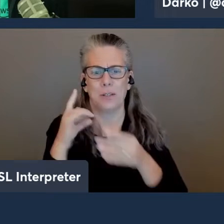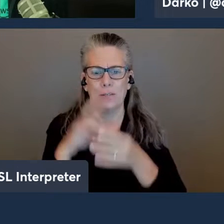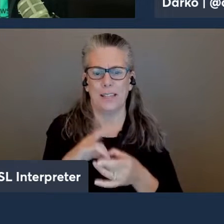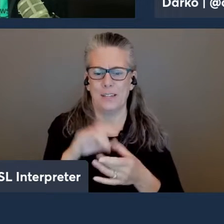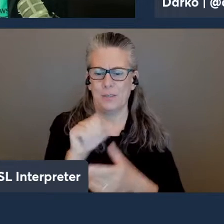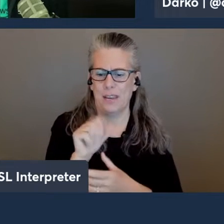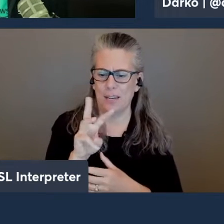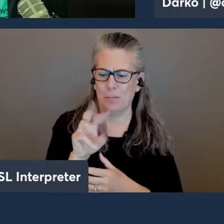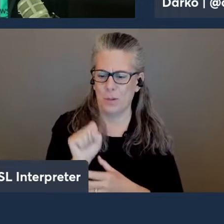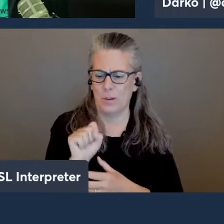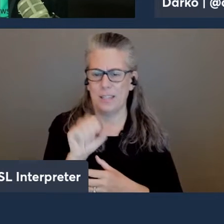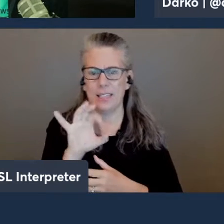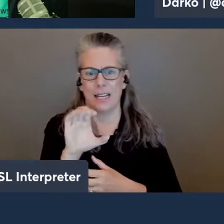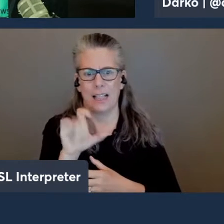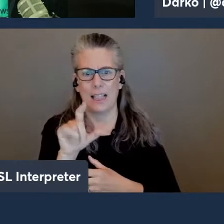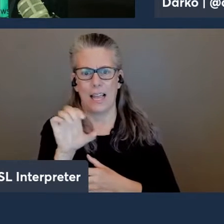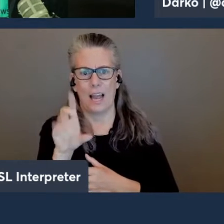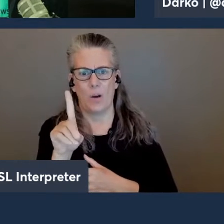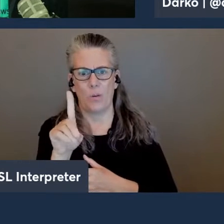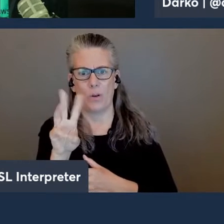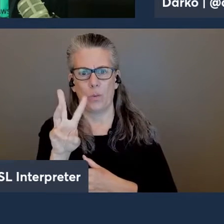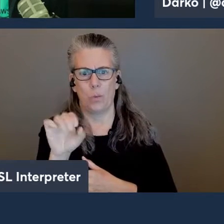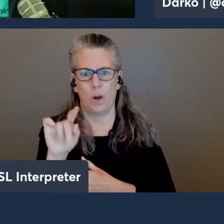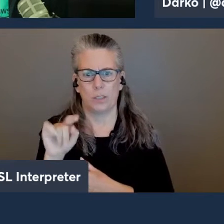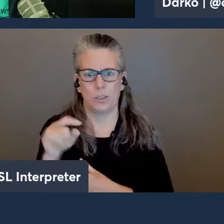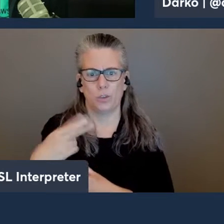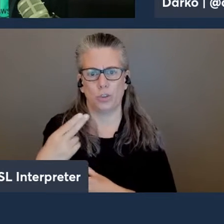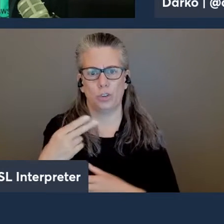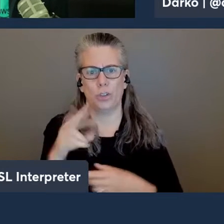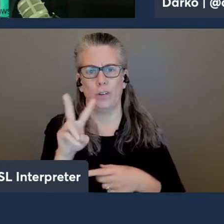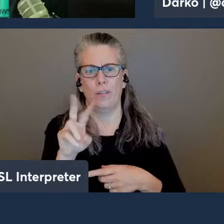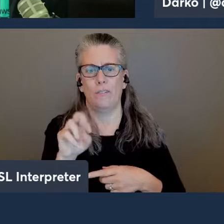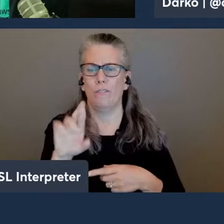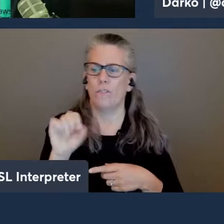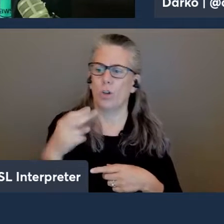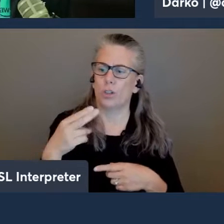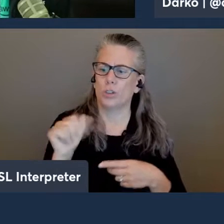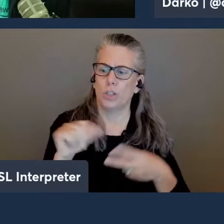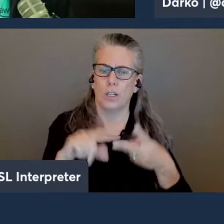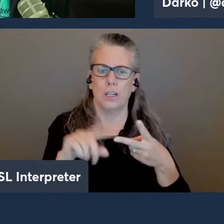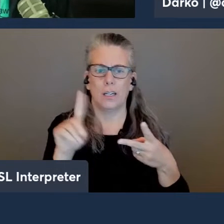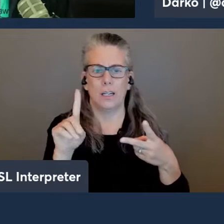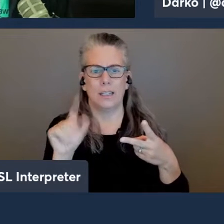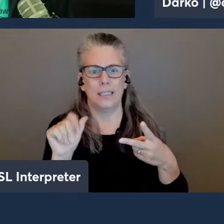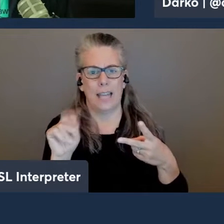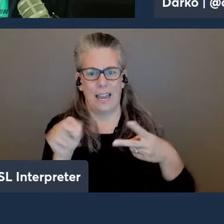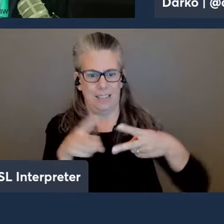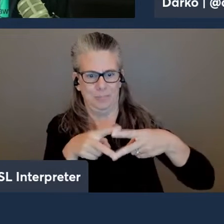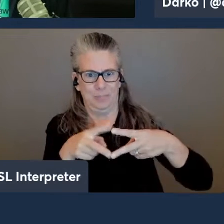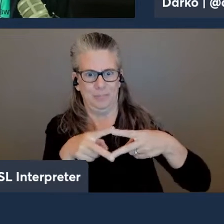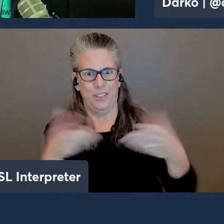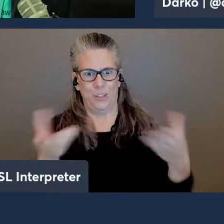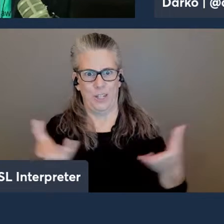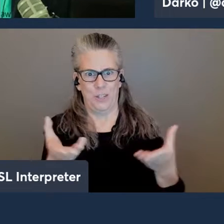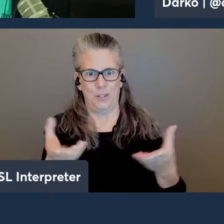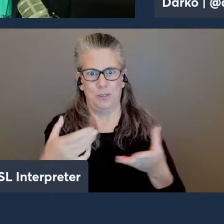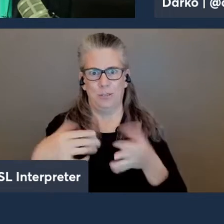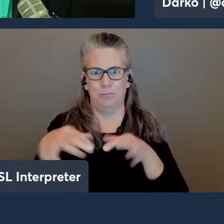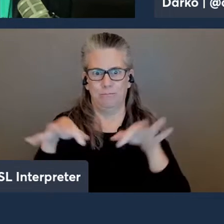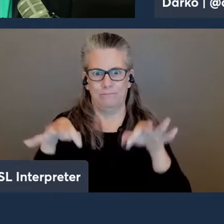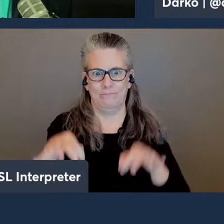CloudWatch. And we have Varsha and Dan today to talk to us about, well, about